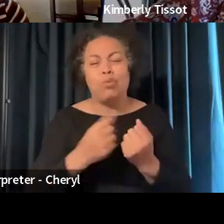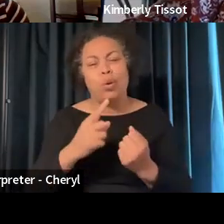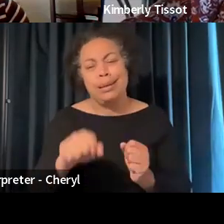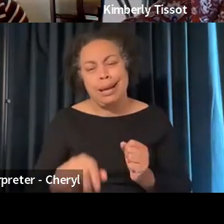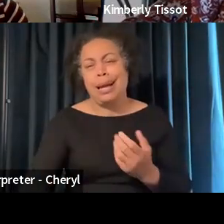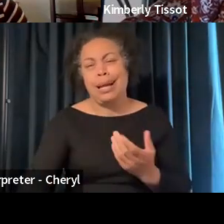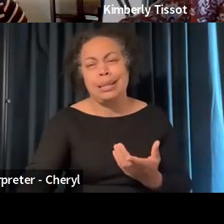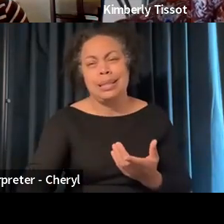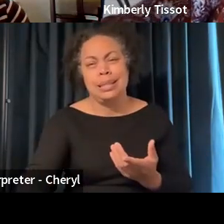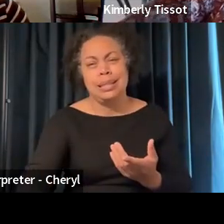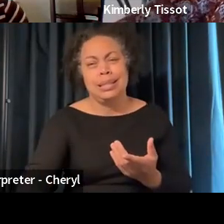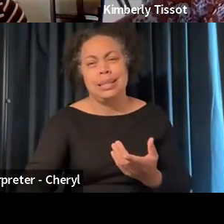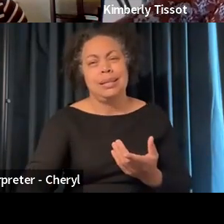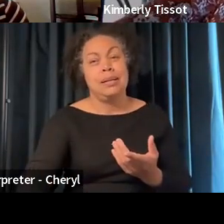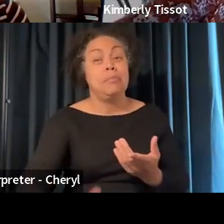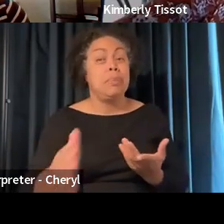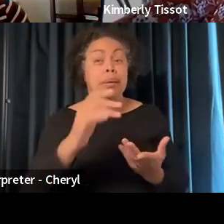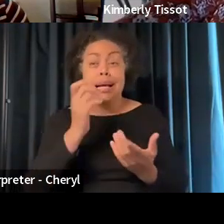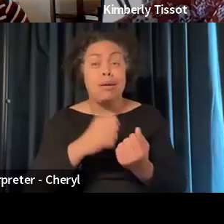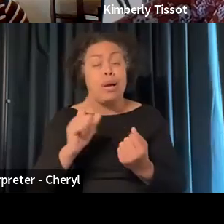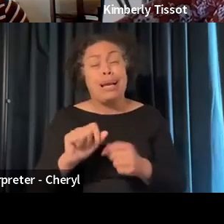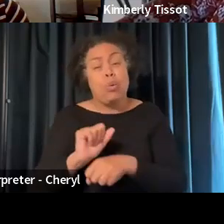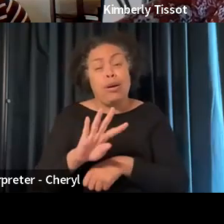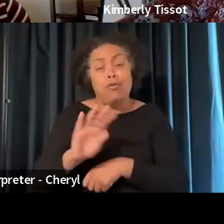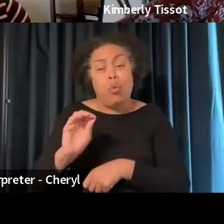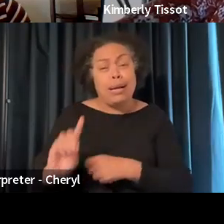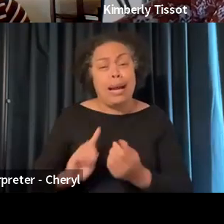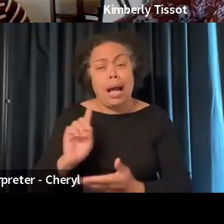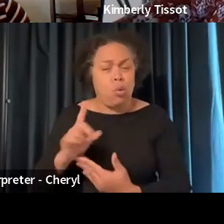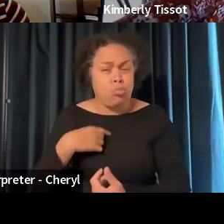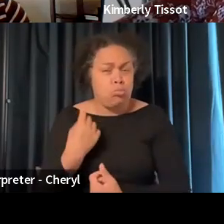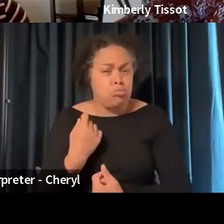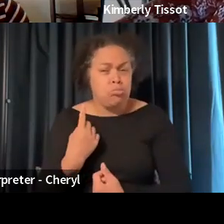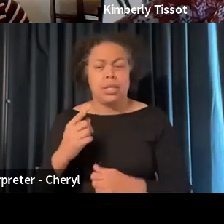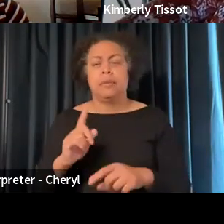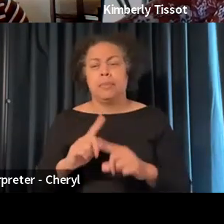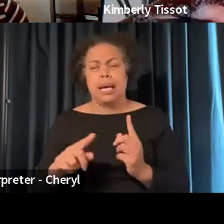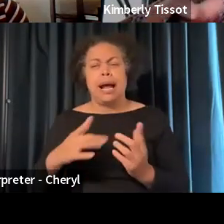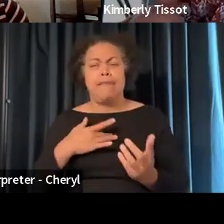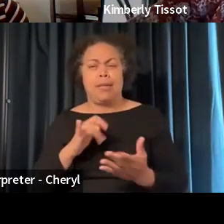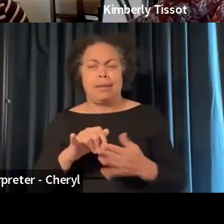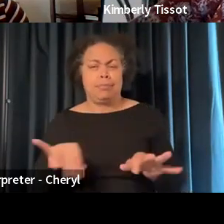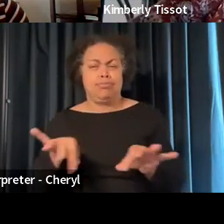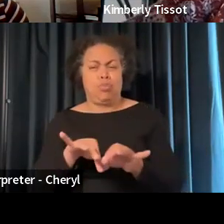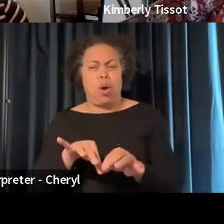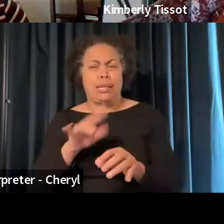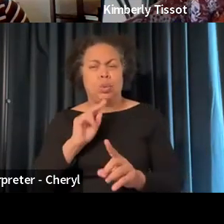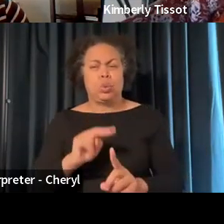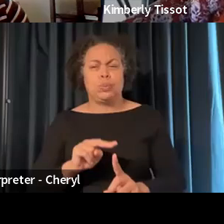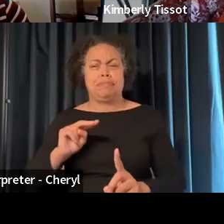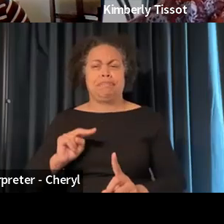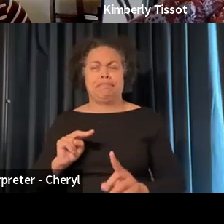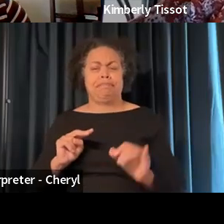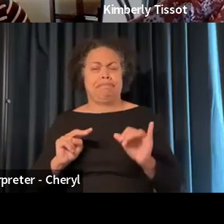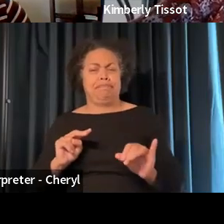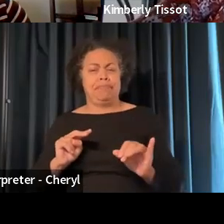like, 40 hours a week or something like that. So I feel like we need to take a step back and focus on